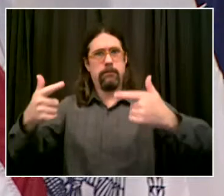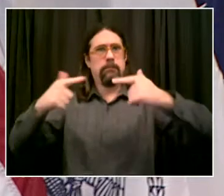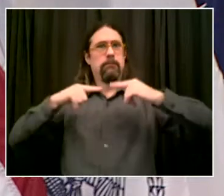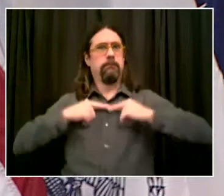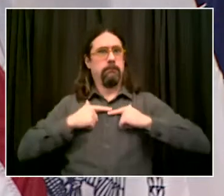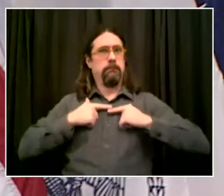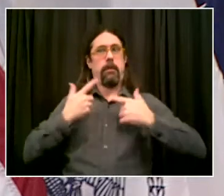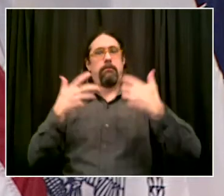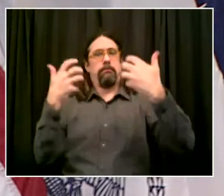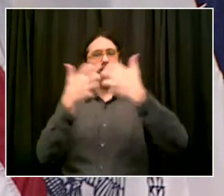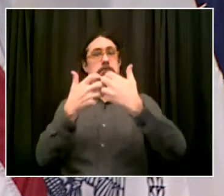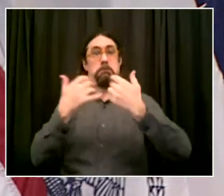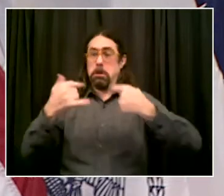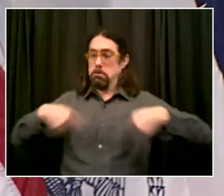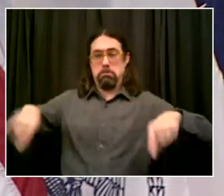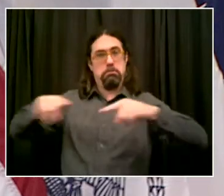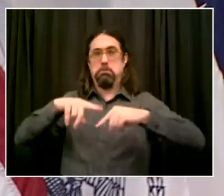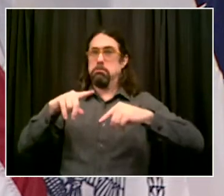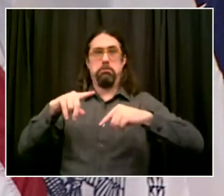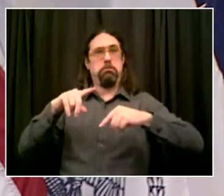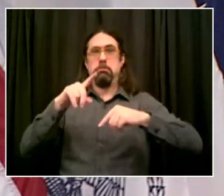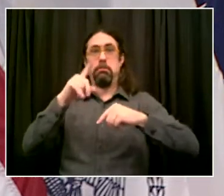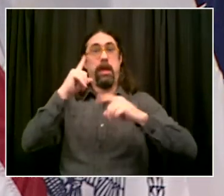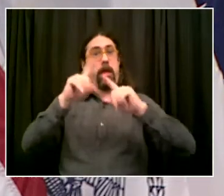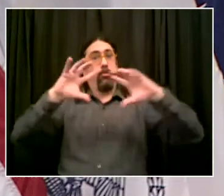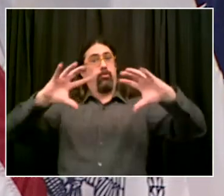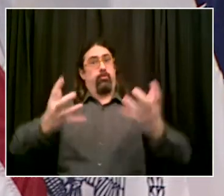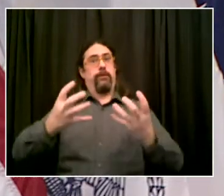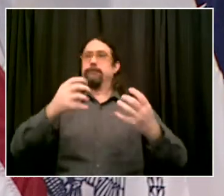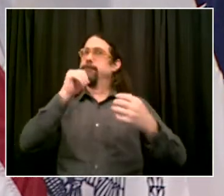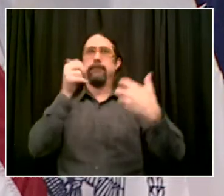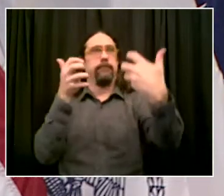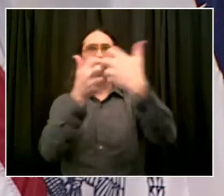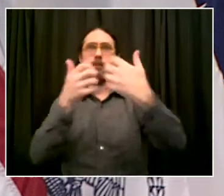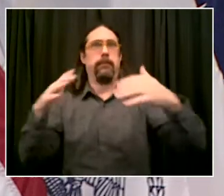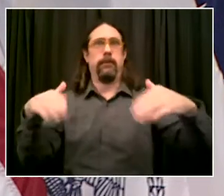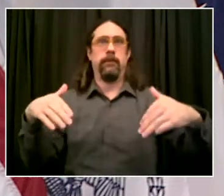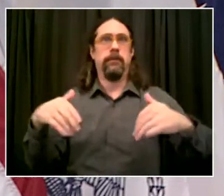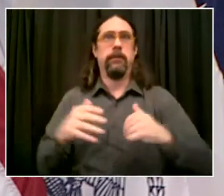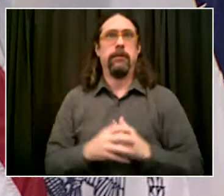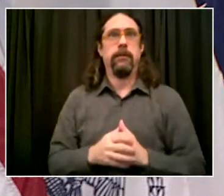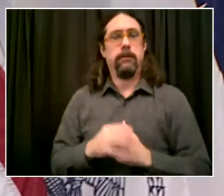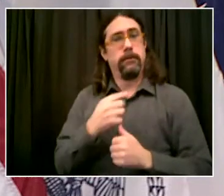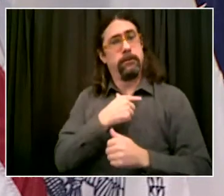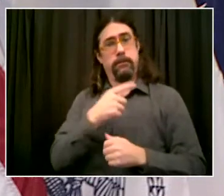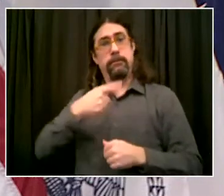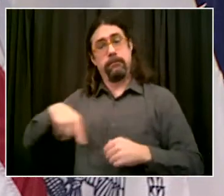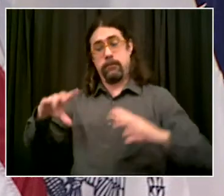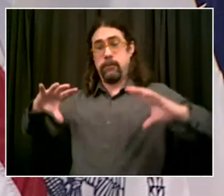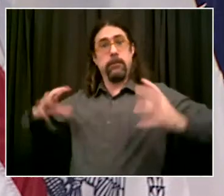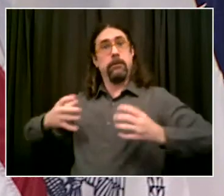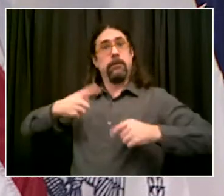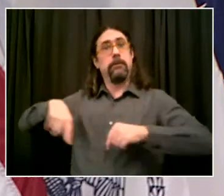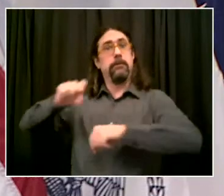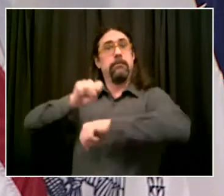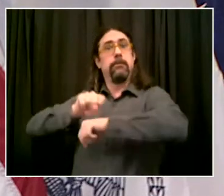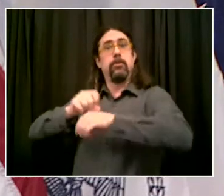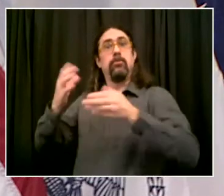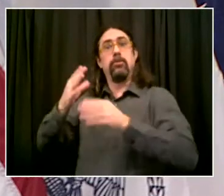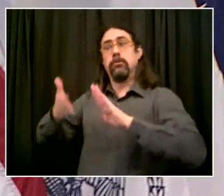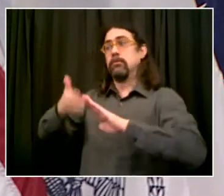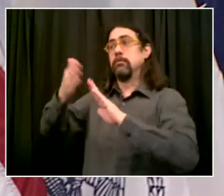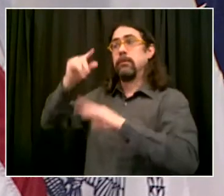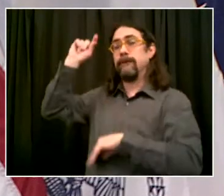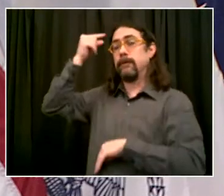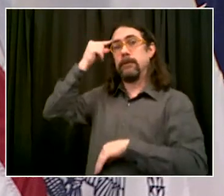who need it most are getting it first. So we're always trying to balance those two factors. Again, I take reassurance from the fact that all New